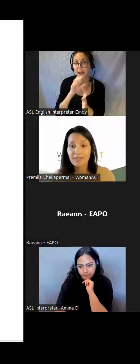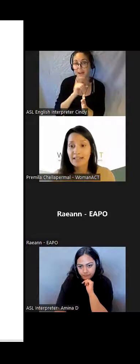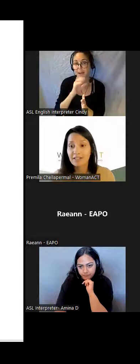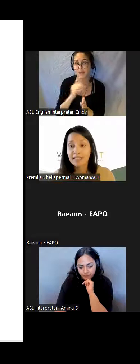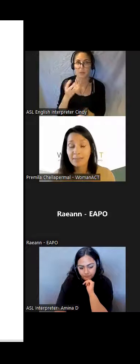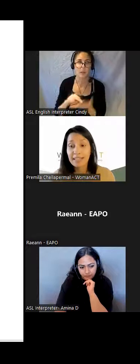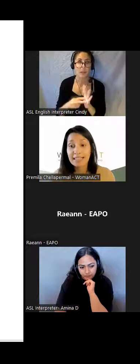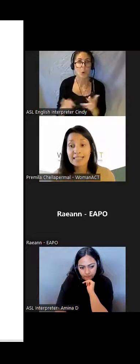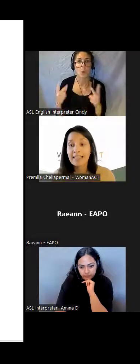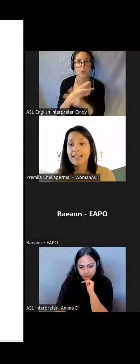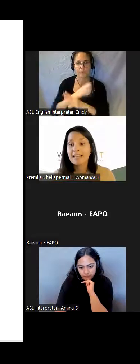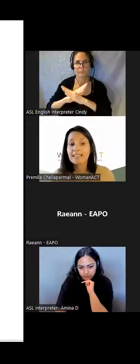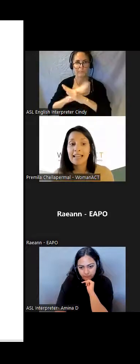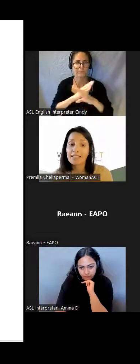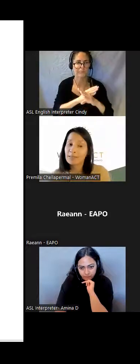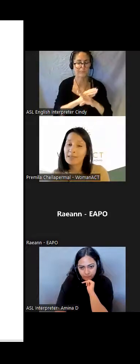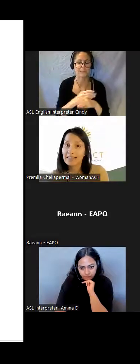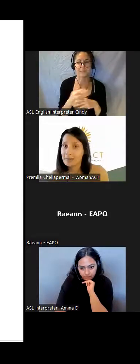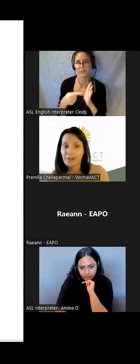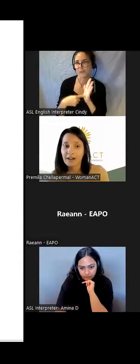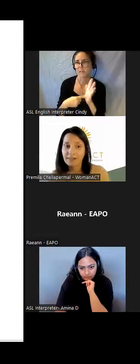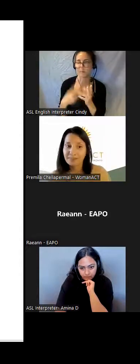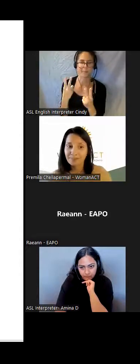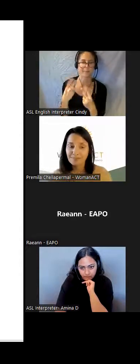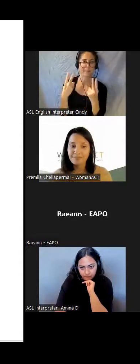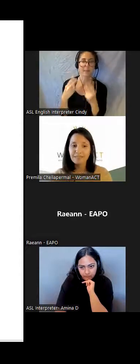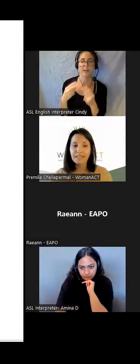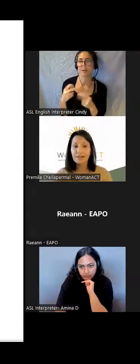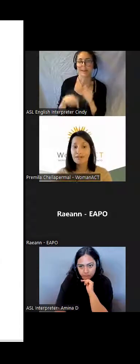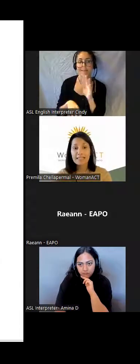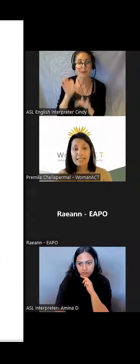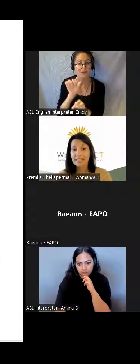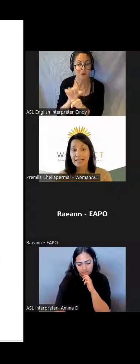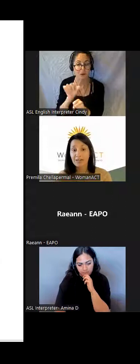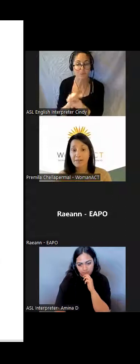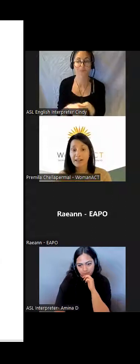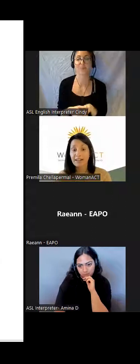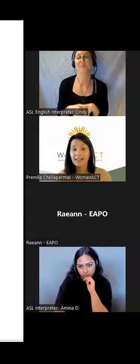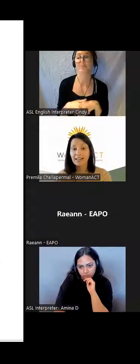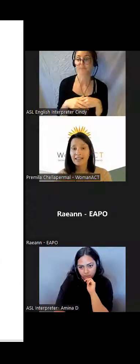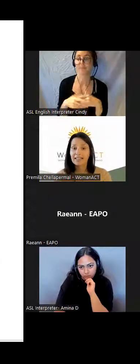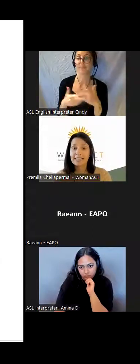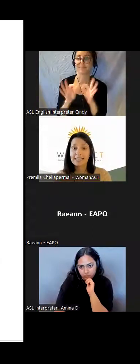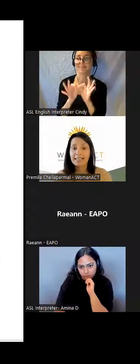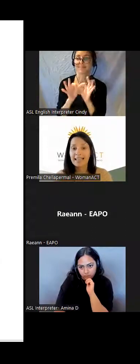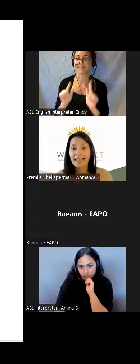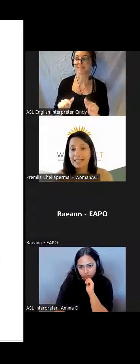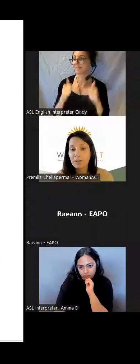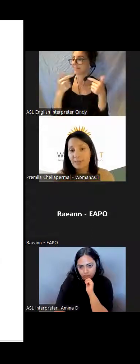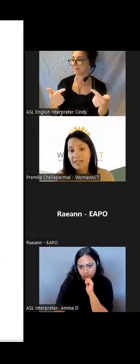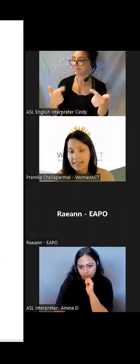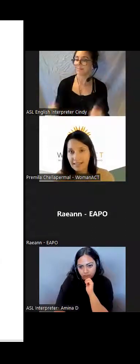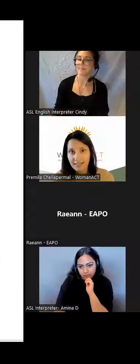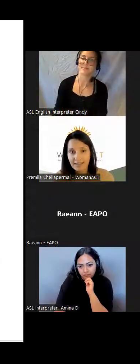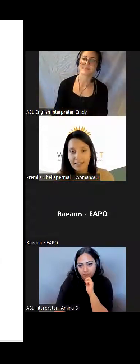to financial independence, such as ageism in the labor market. So a recent study in North America stated that